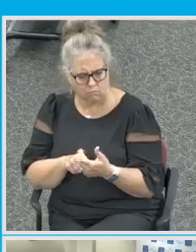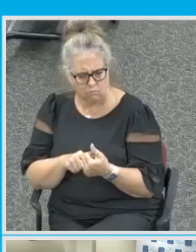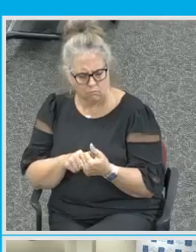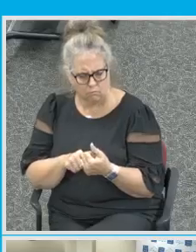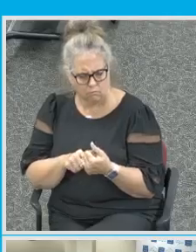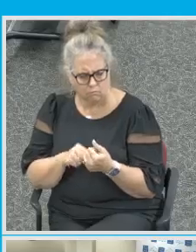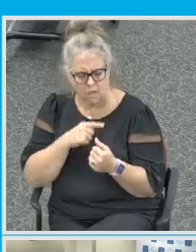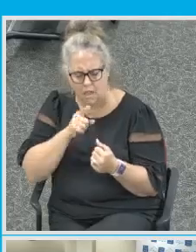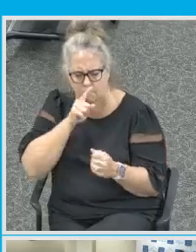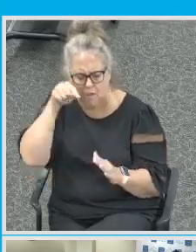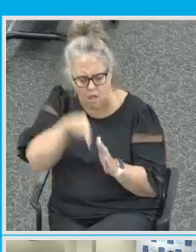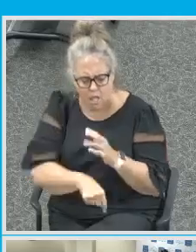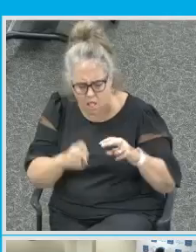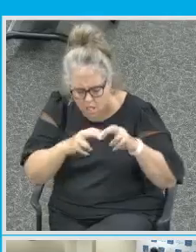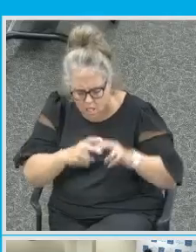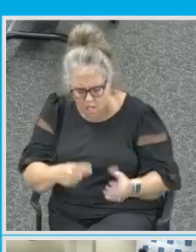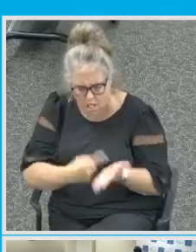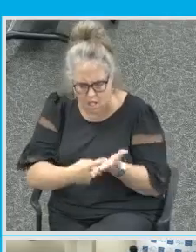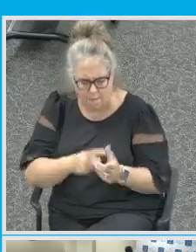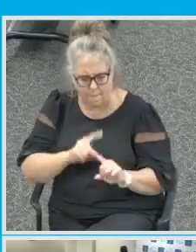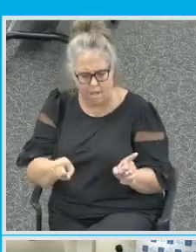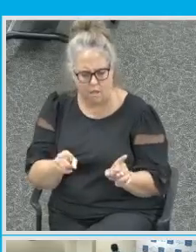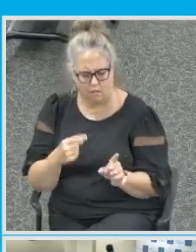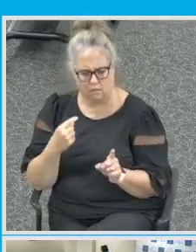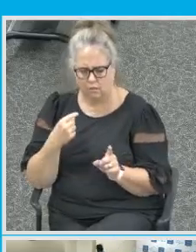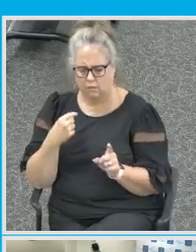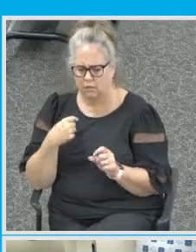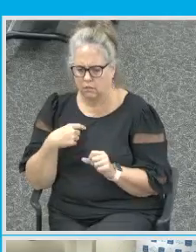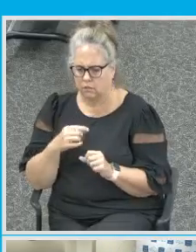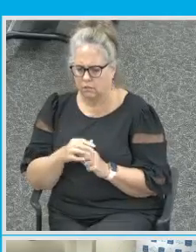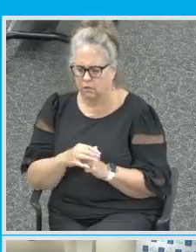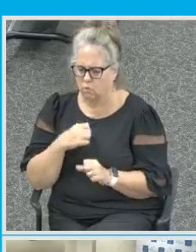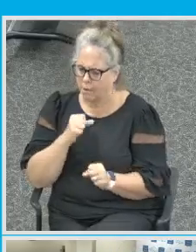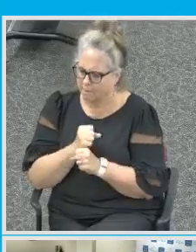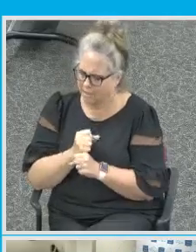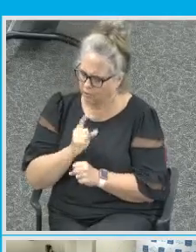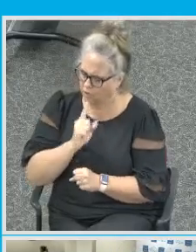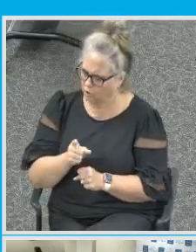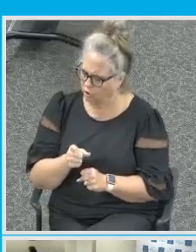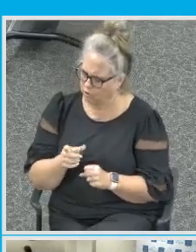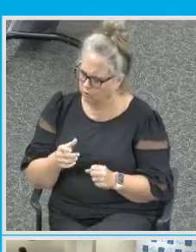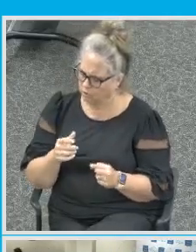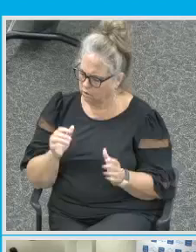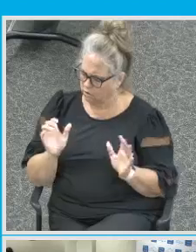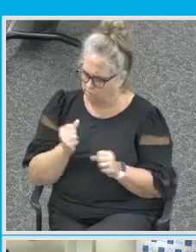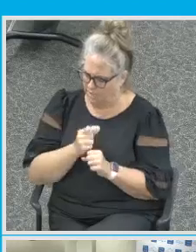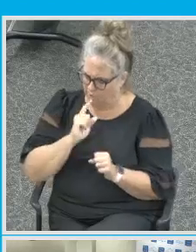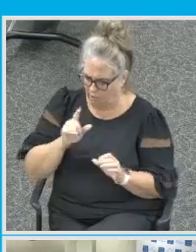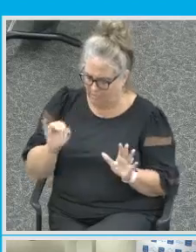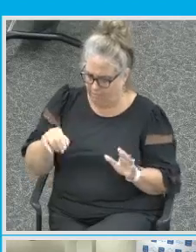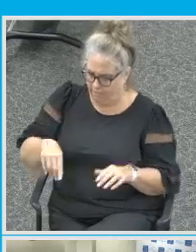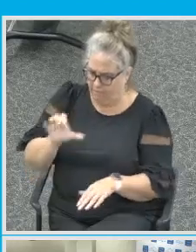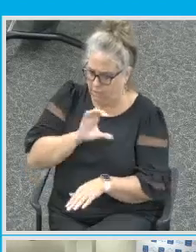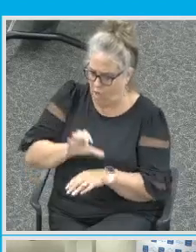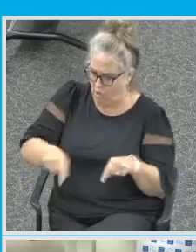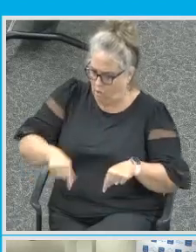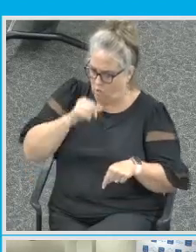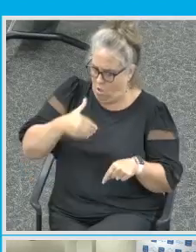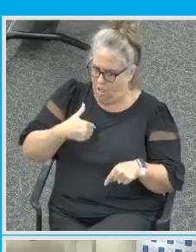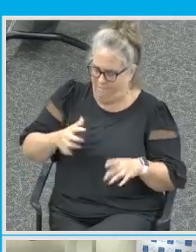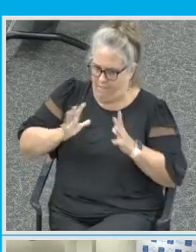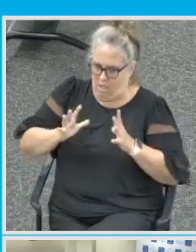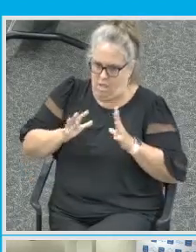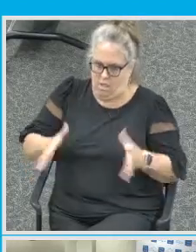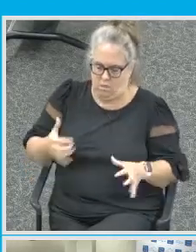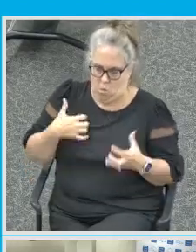But I just want to see, want to make sure that it's not awesome. Stuff like that. Thanks.